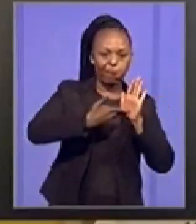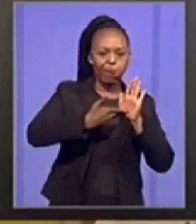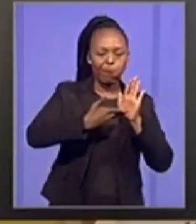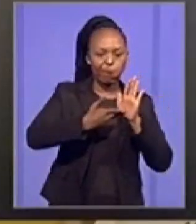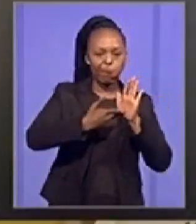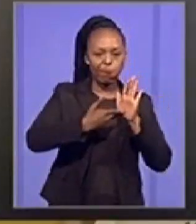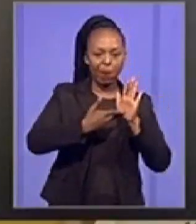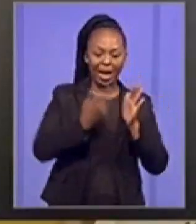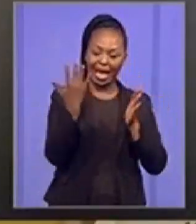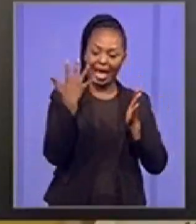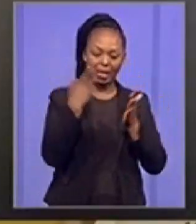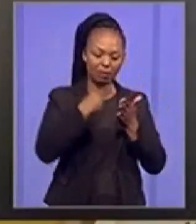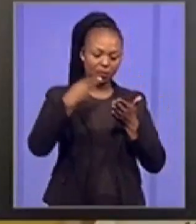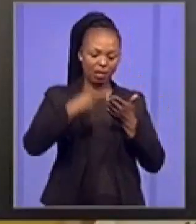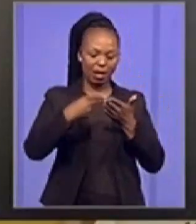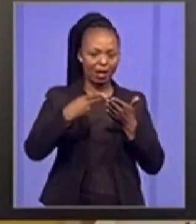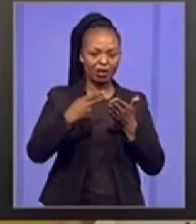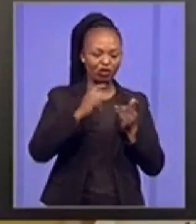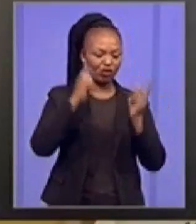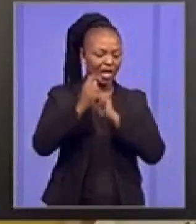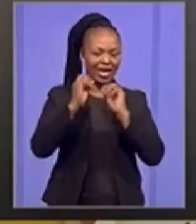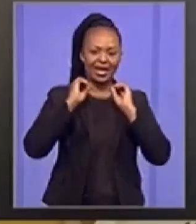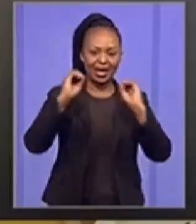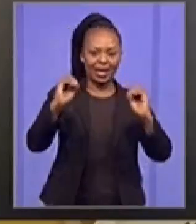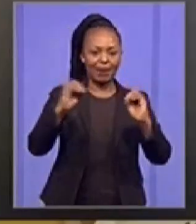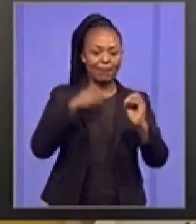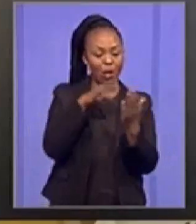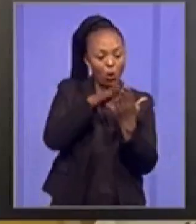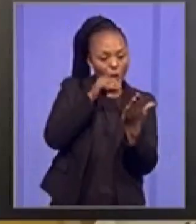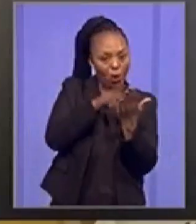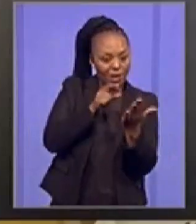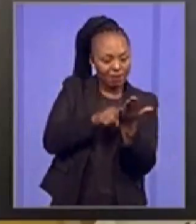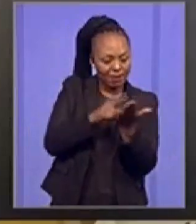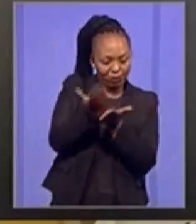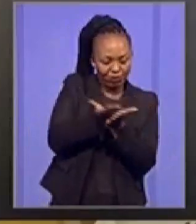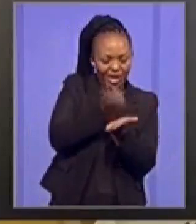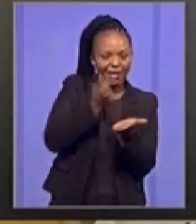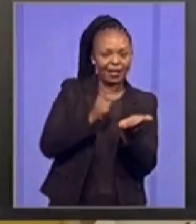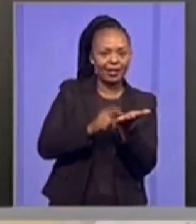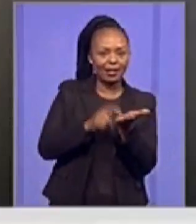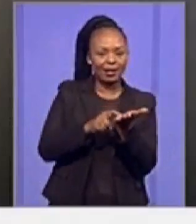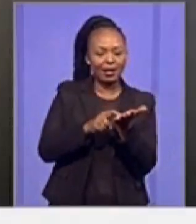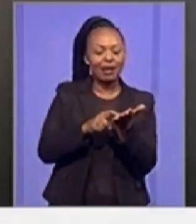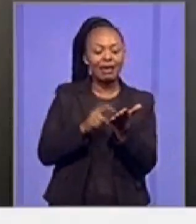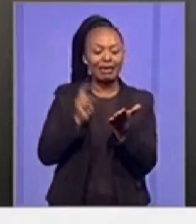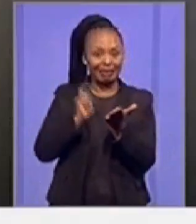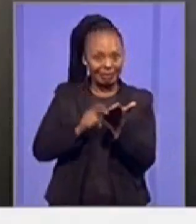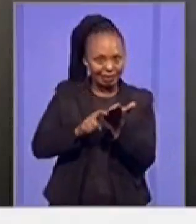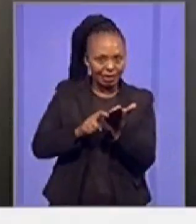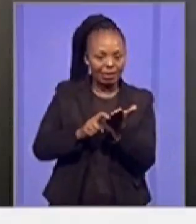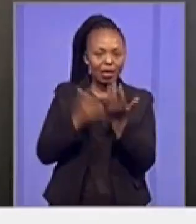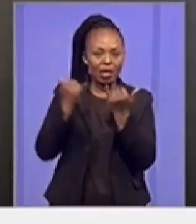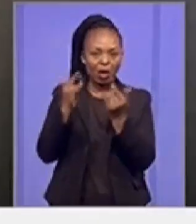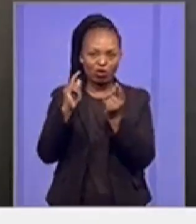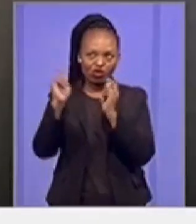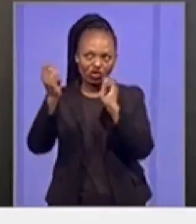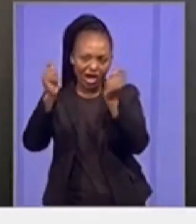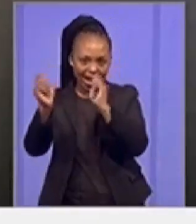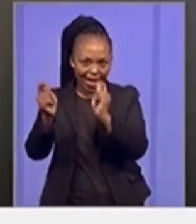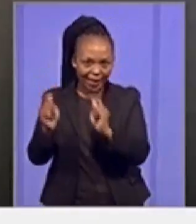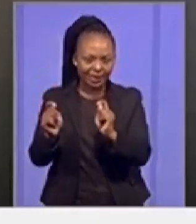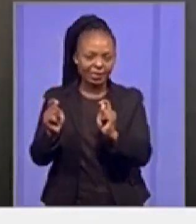by hand. I took a copy of it and I made the